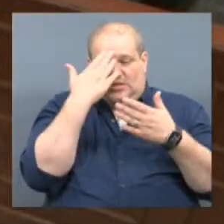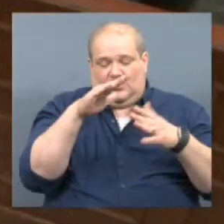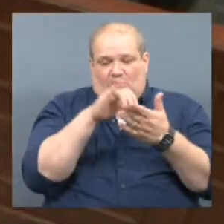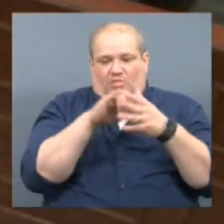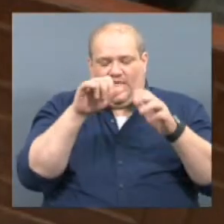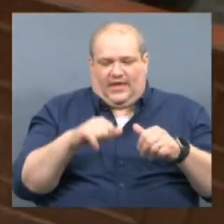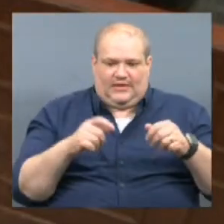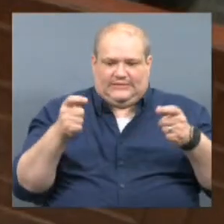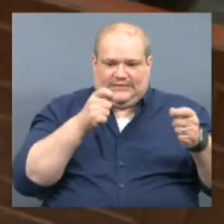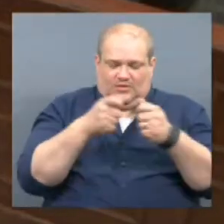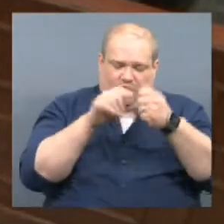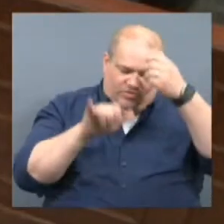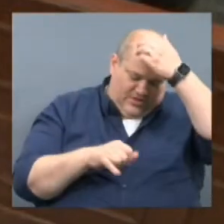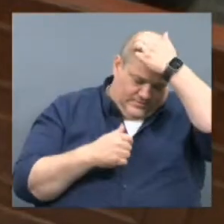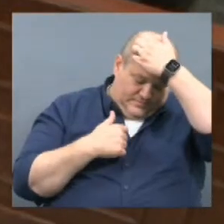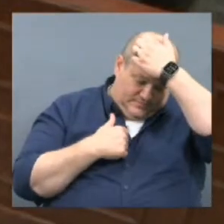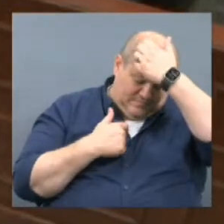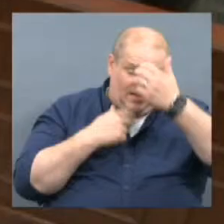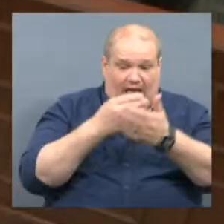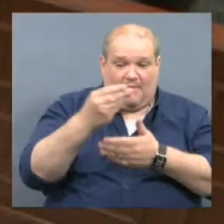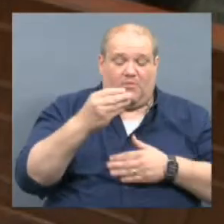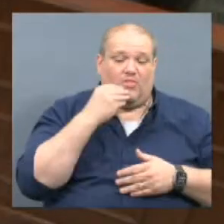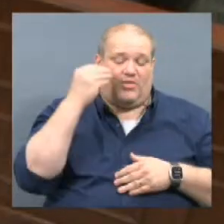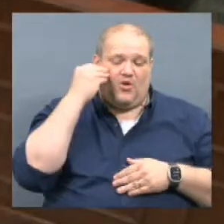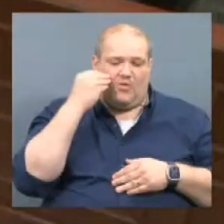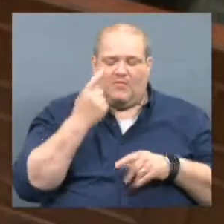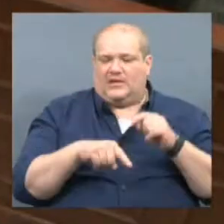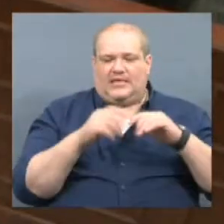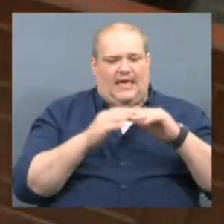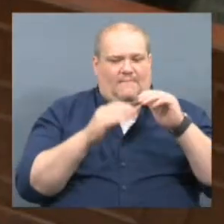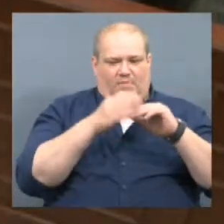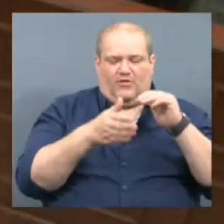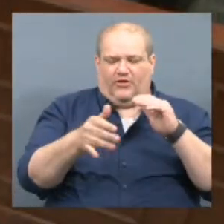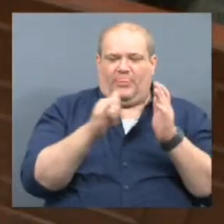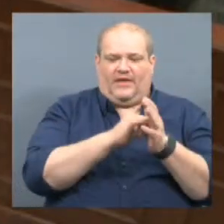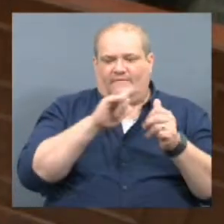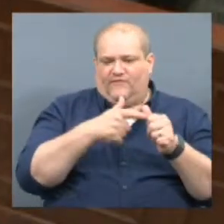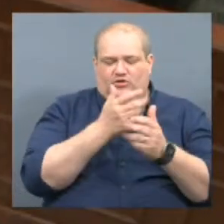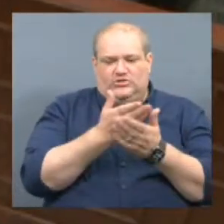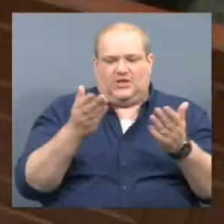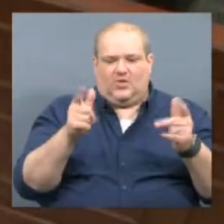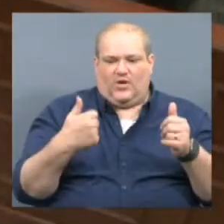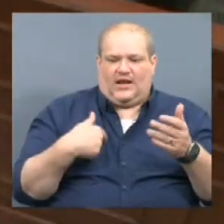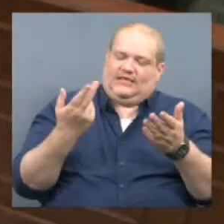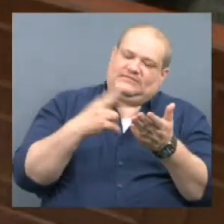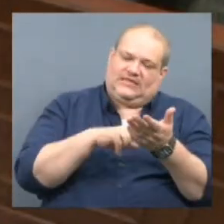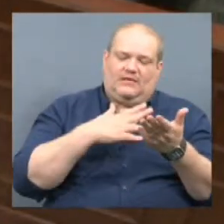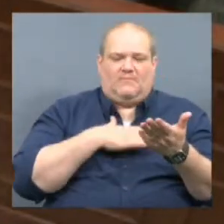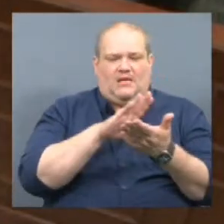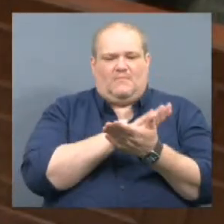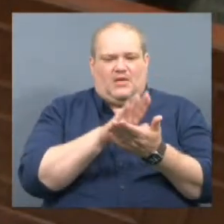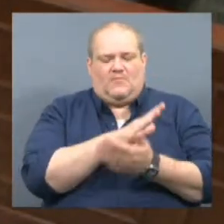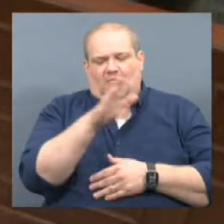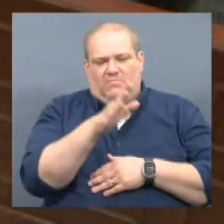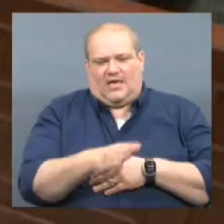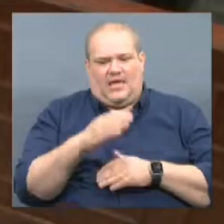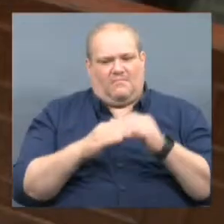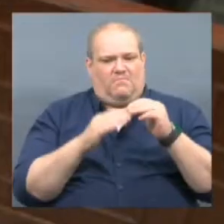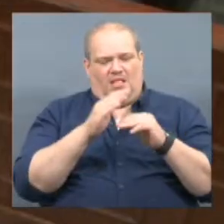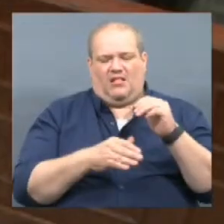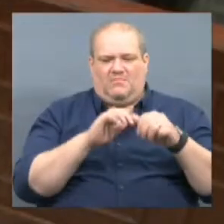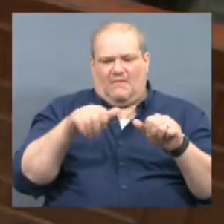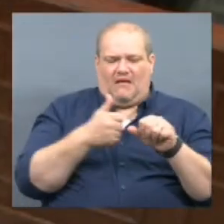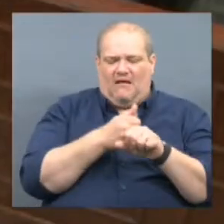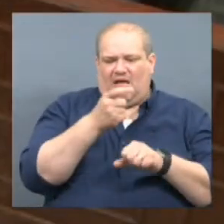even deal with it. You know, when I bought the home, you can't build there. That's the first thing came, you know, when I signed my sheet, you can never build there. Can nobody